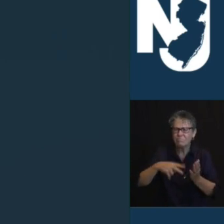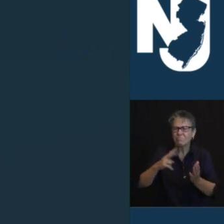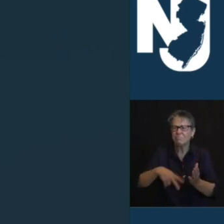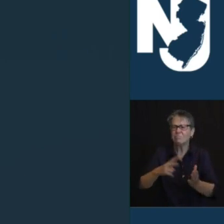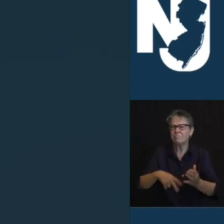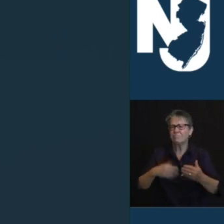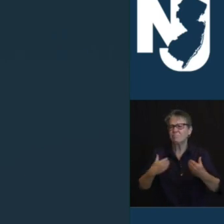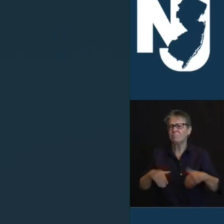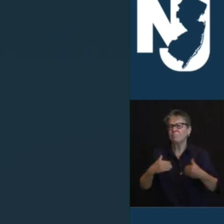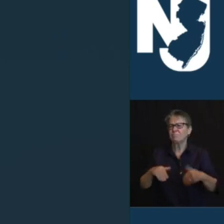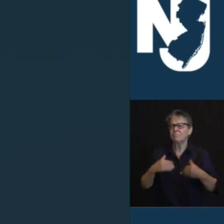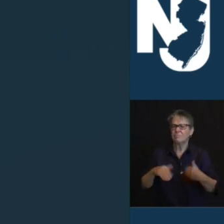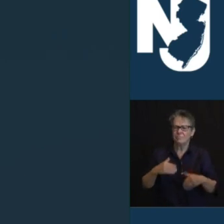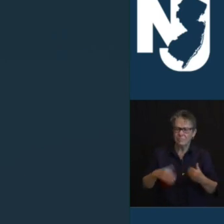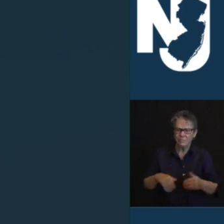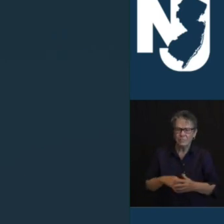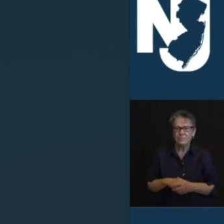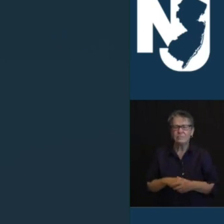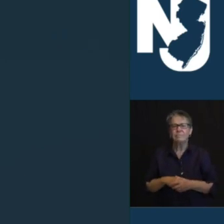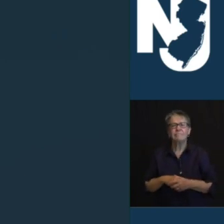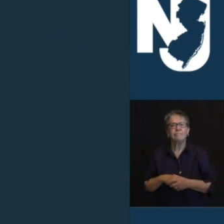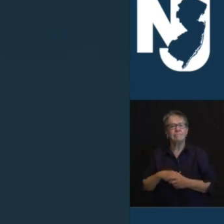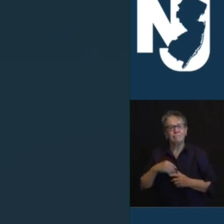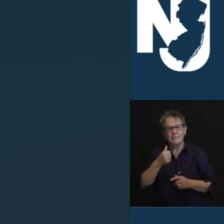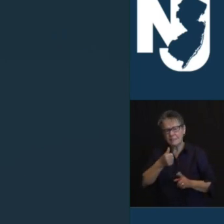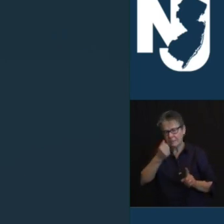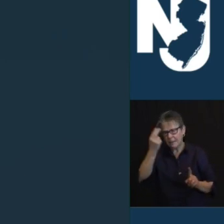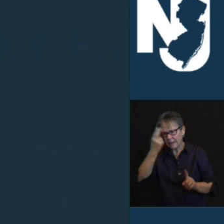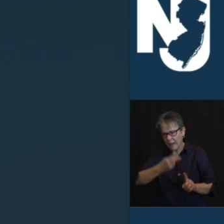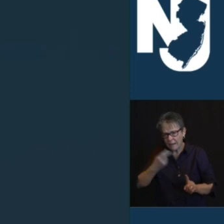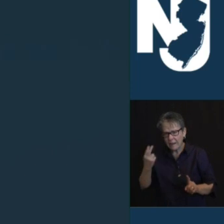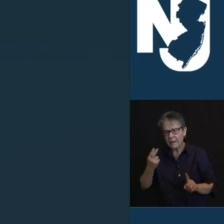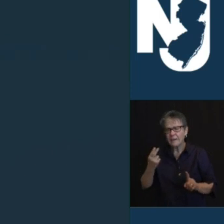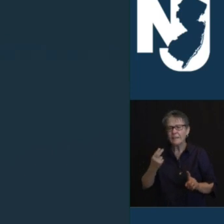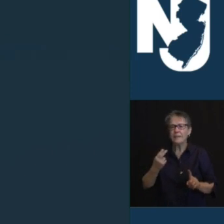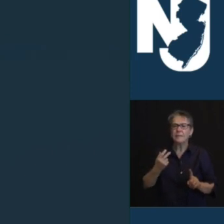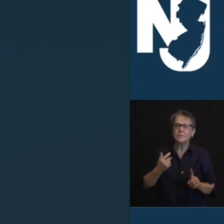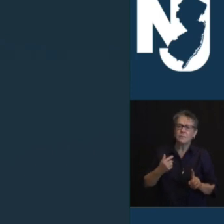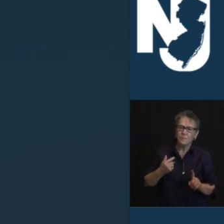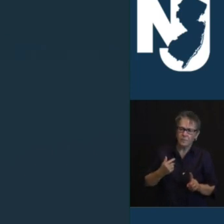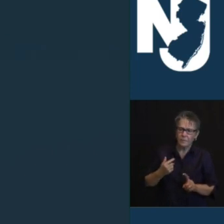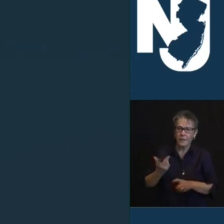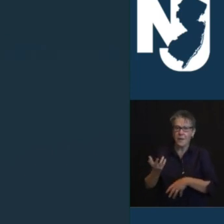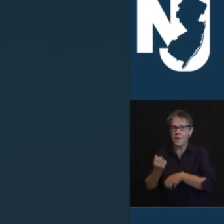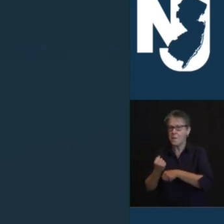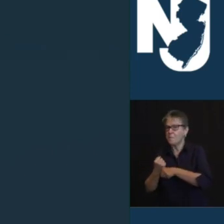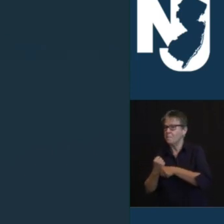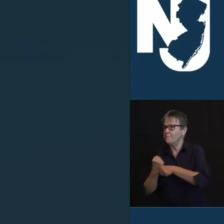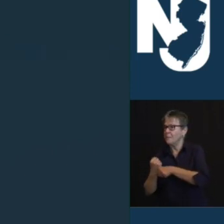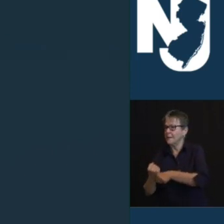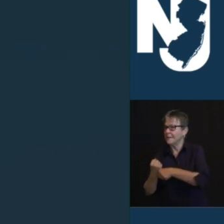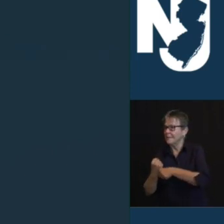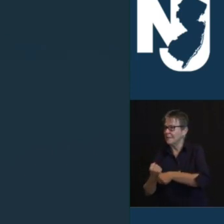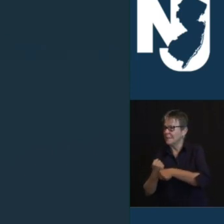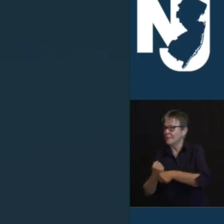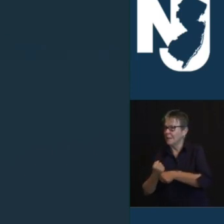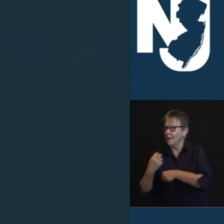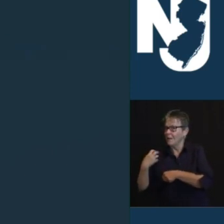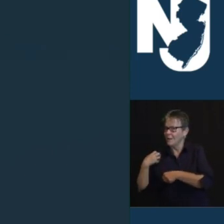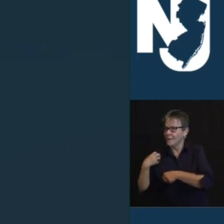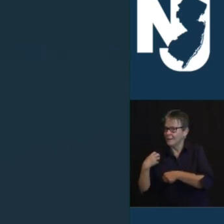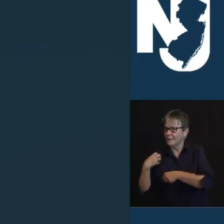to his Roman Catholic faith, and he was also a baseball fan, coaching for several years in the Maplewood Recreation